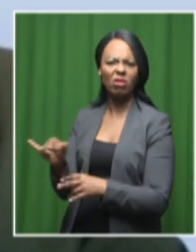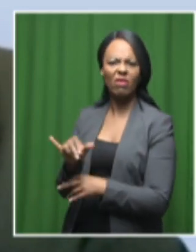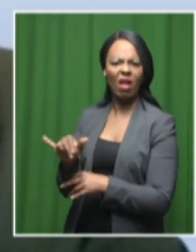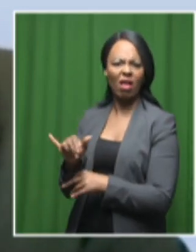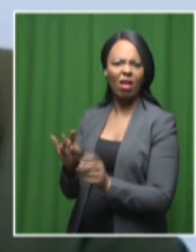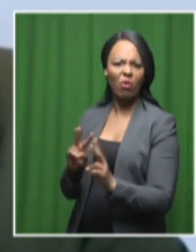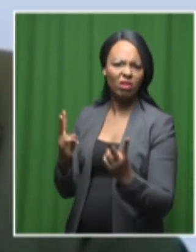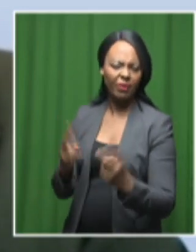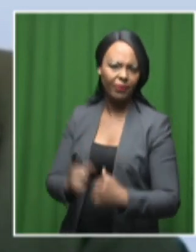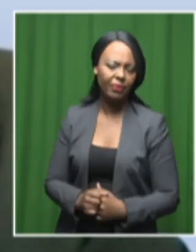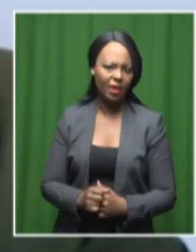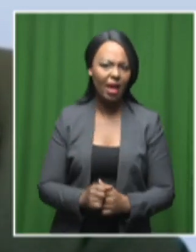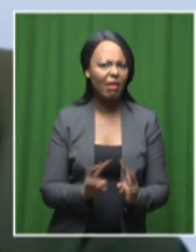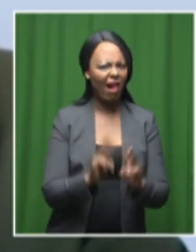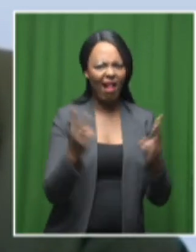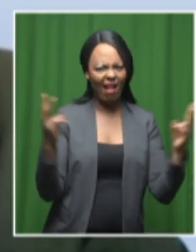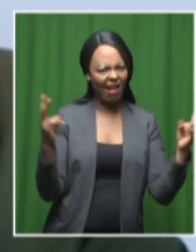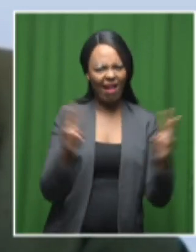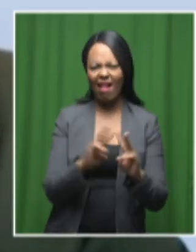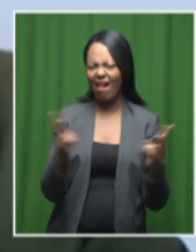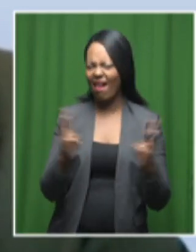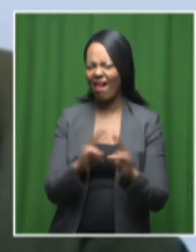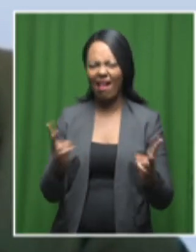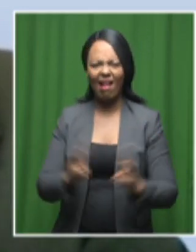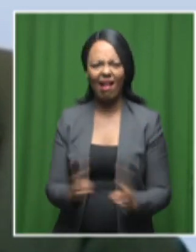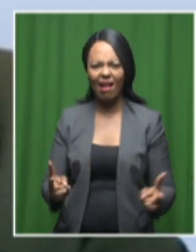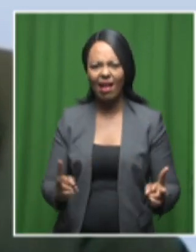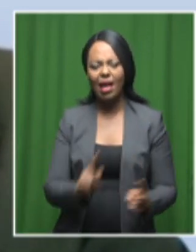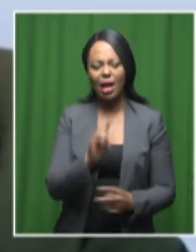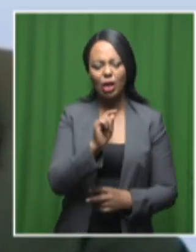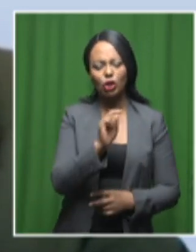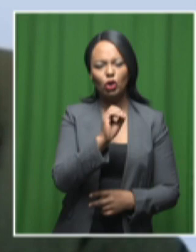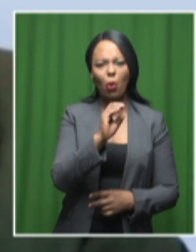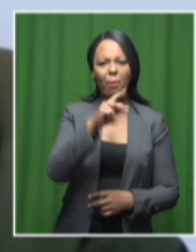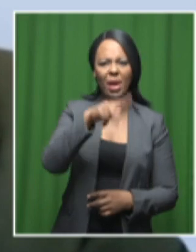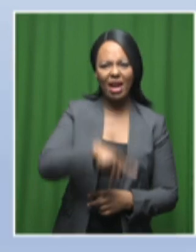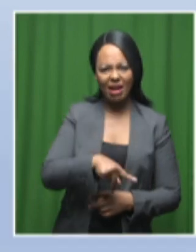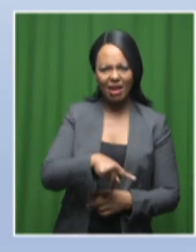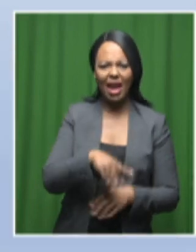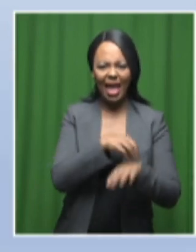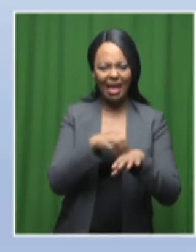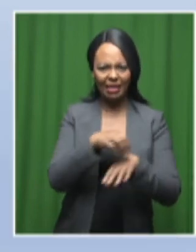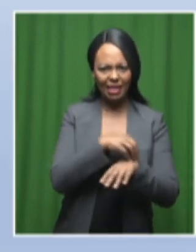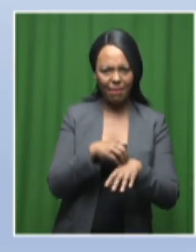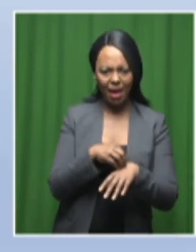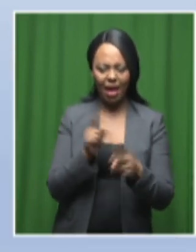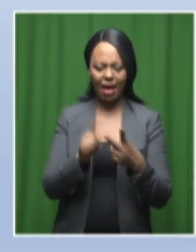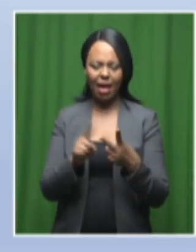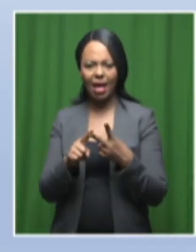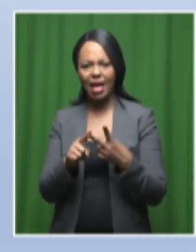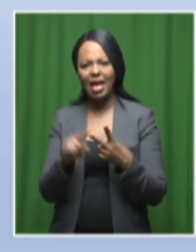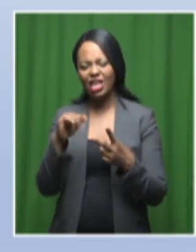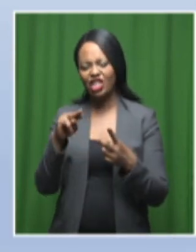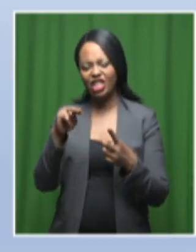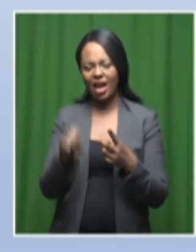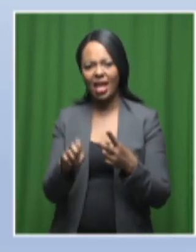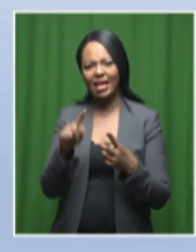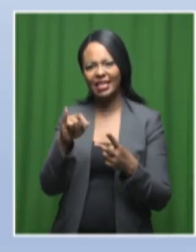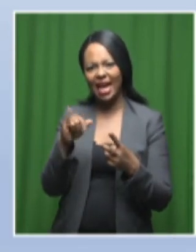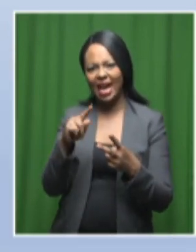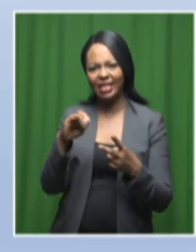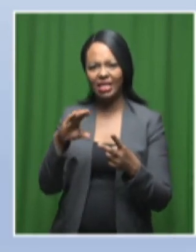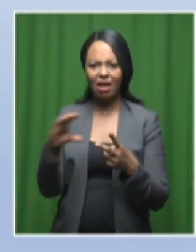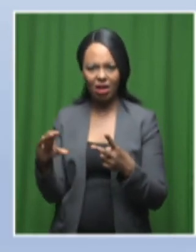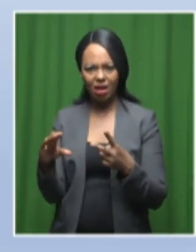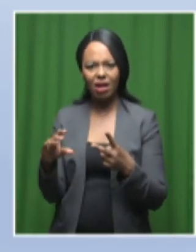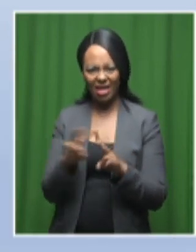various forms of eczema. Atopic eczema is also known as atopic dermatitis. This is the most common form of eczema, but certainly there are